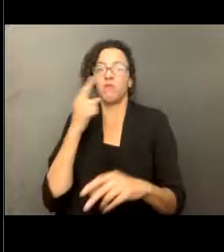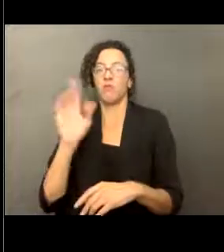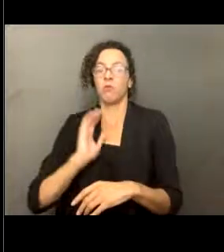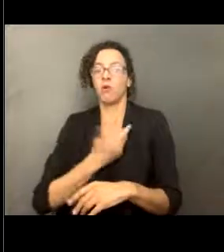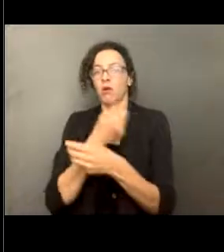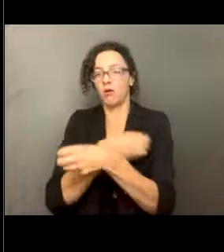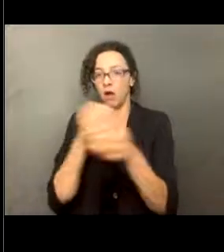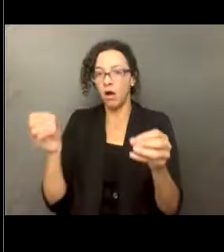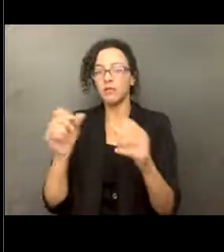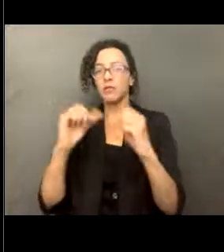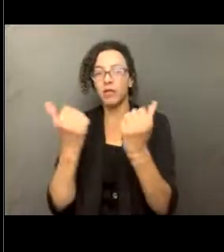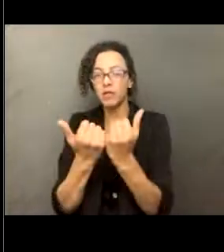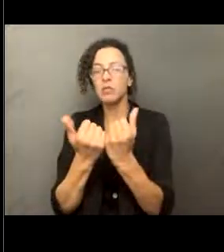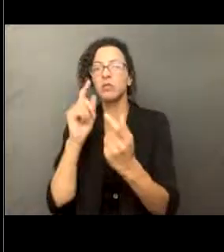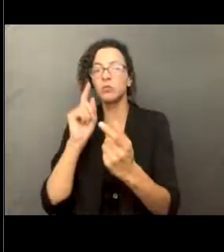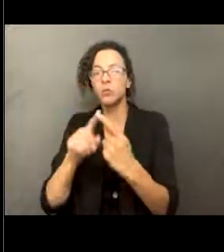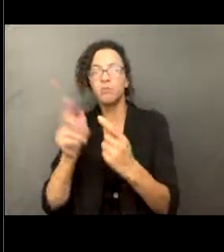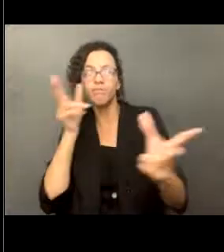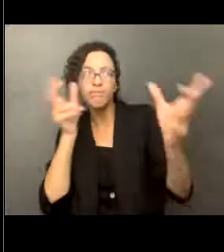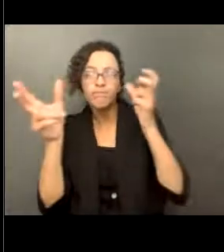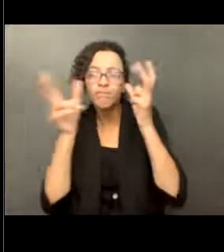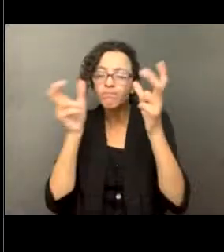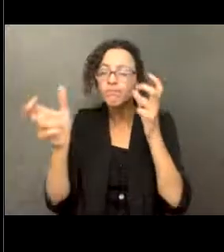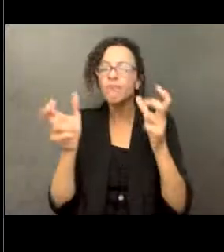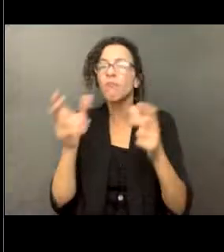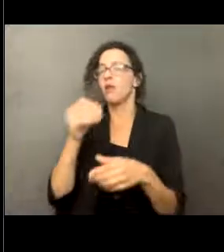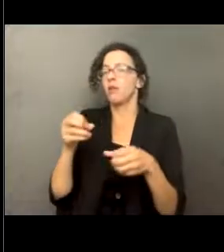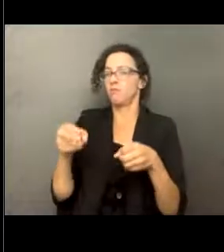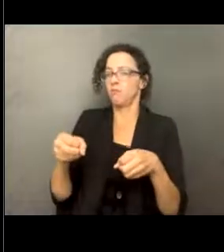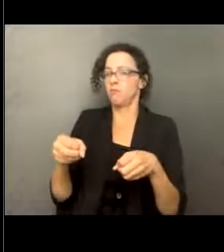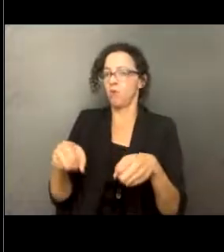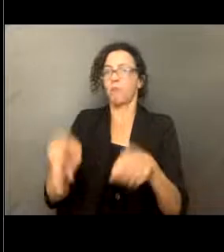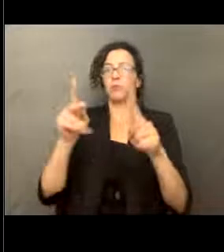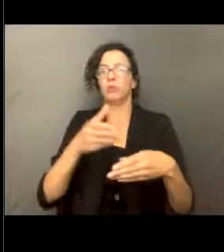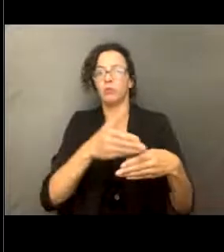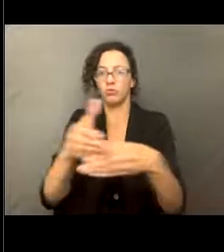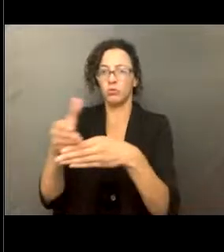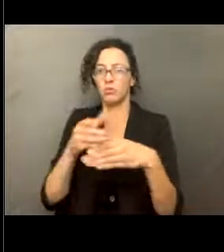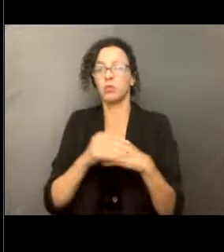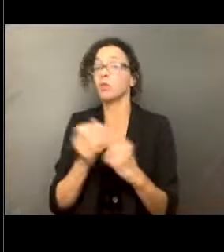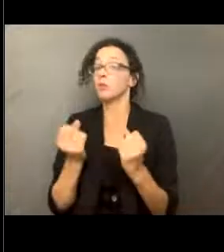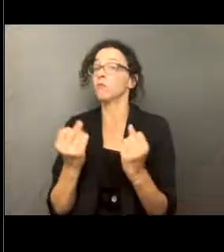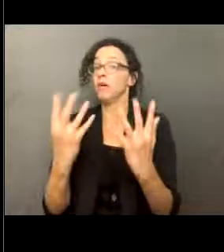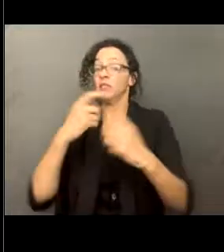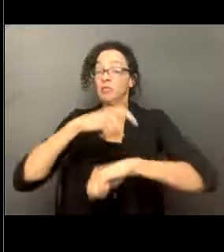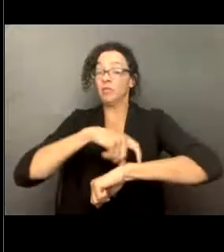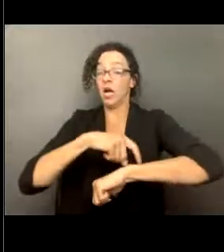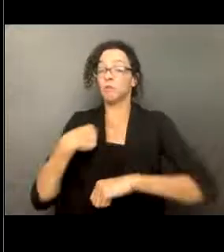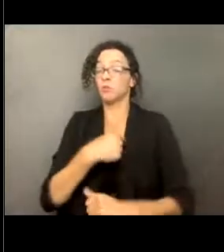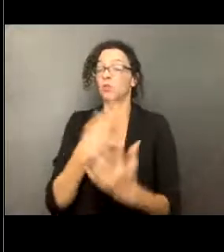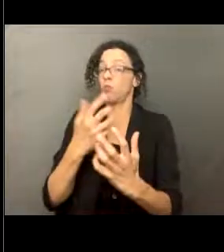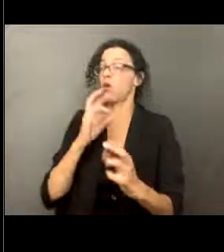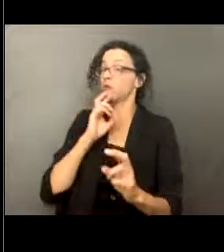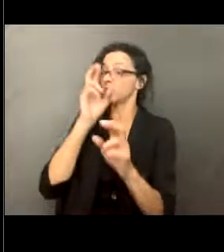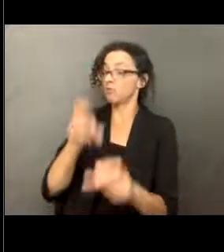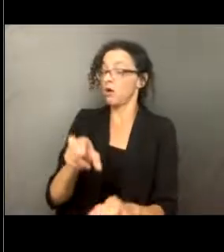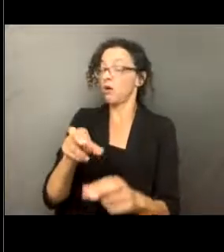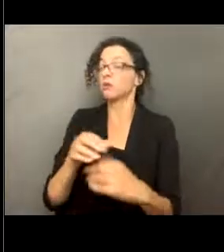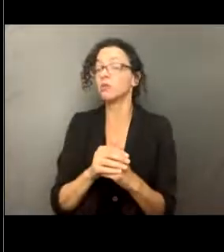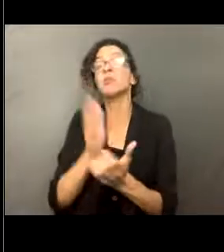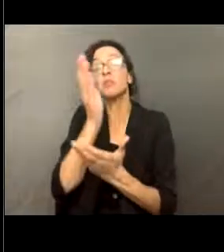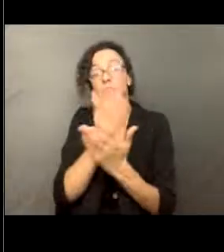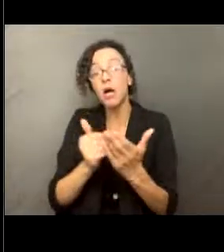them all of the opportunity to share. I know there were many times where we wanted to respond, and there were some agencies or community organizations that asked